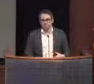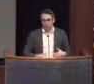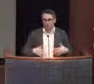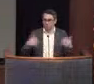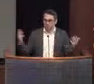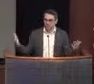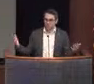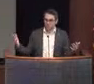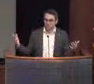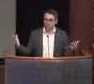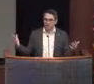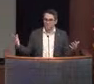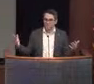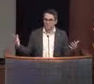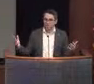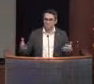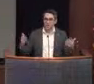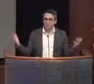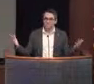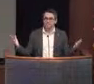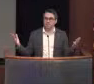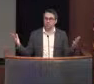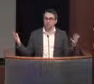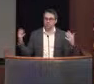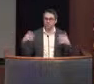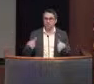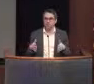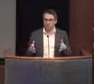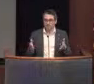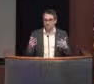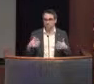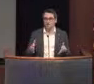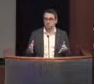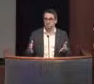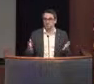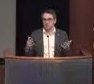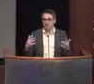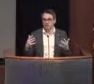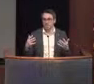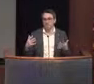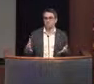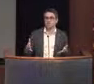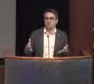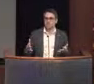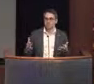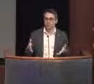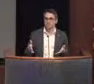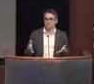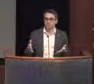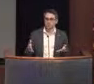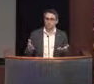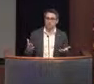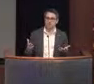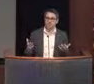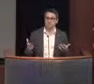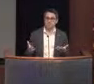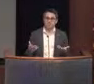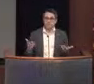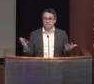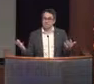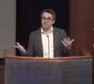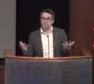like a broad picture on policy through the narrow lens of what's happened in, I think, hearing care in the US over the